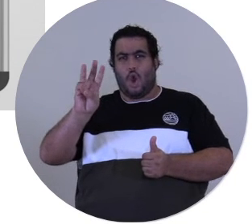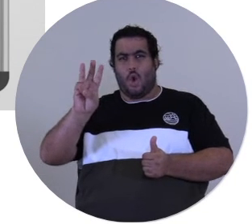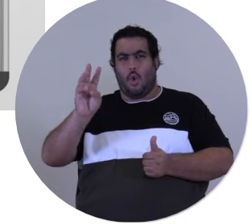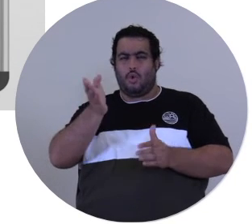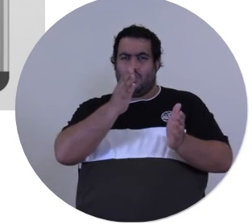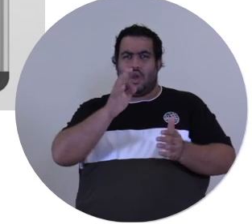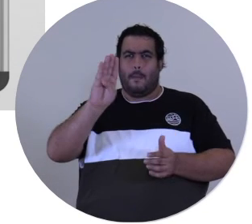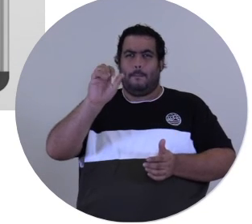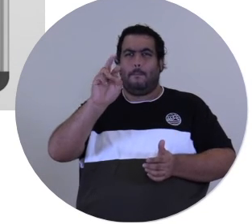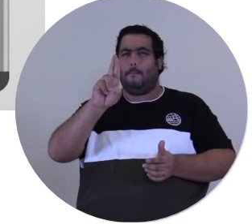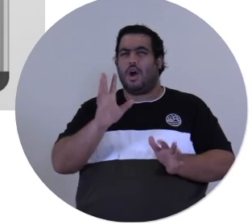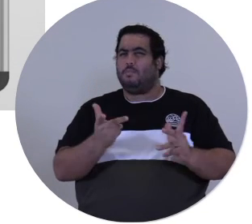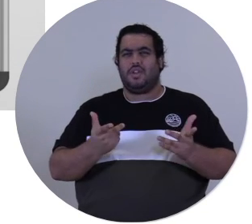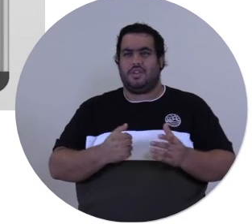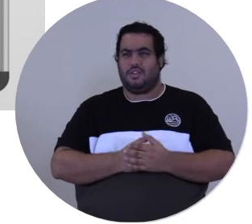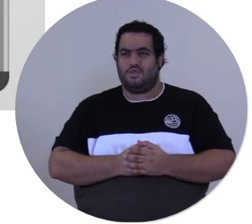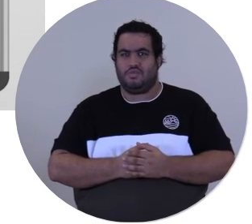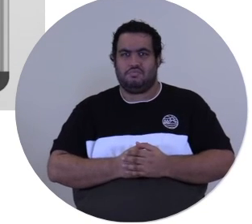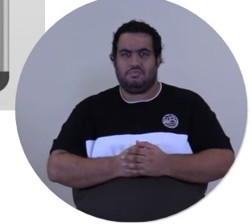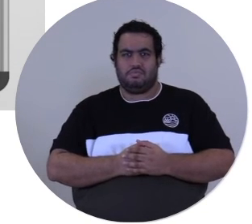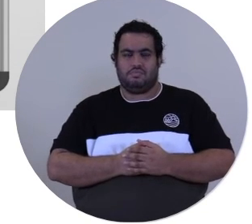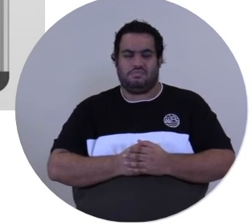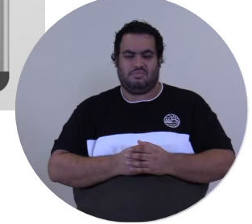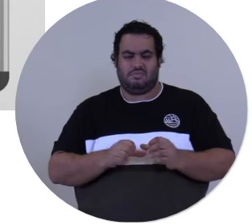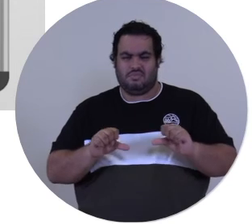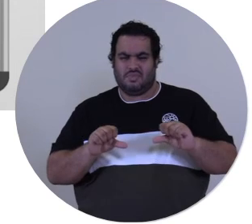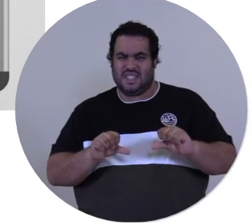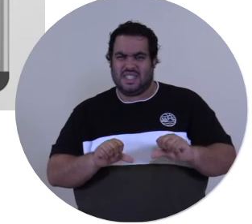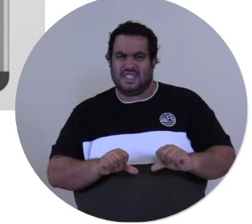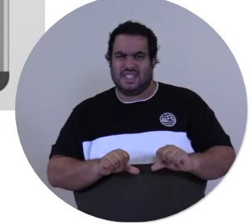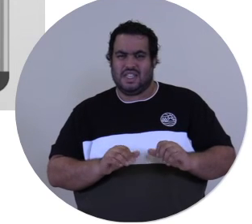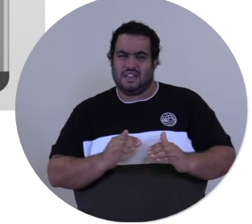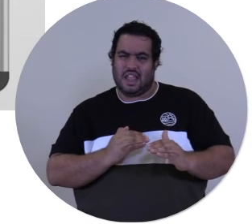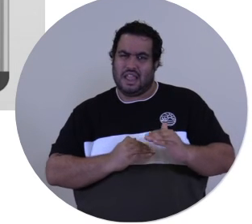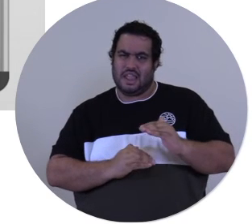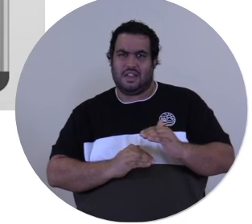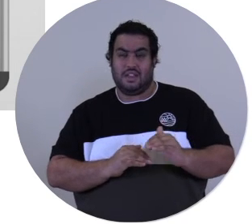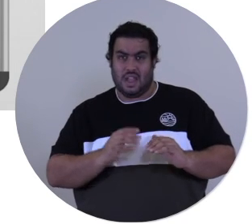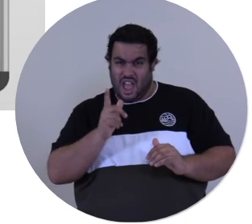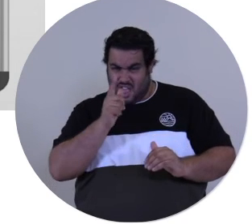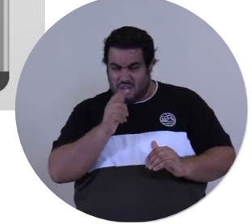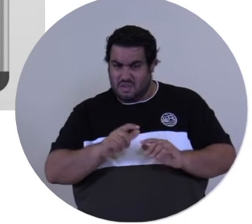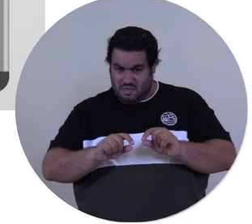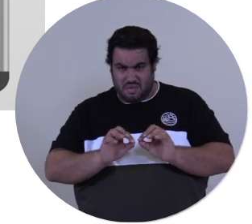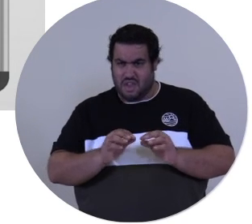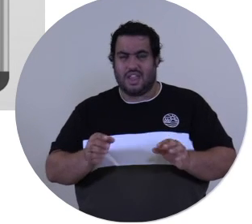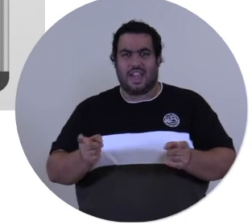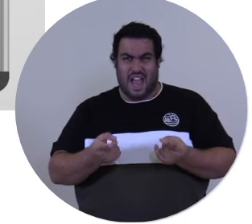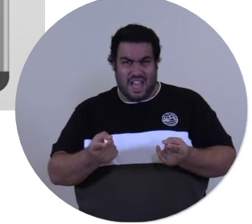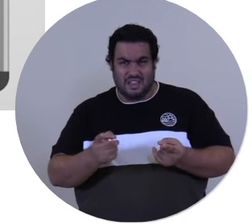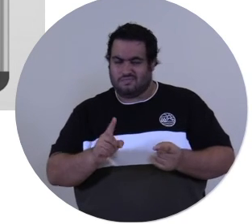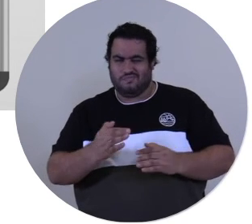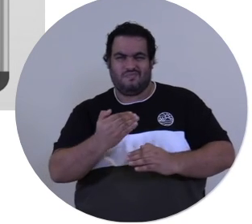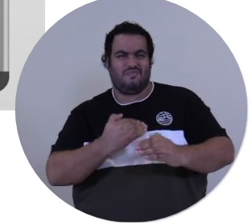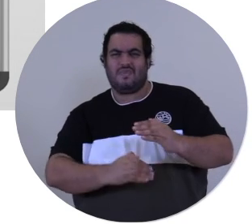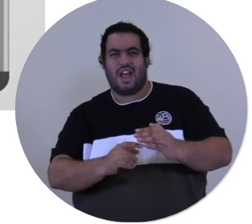par. Below par means something below the usual. Another word